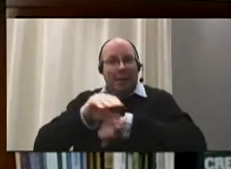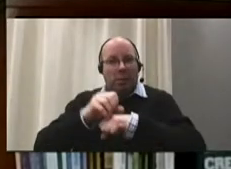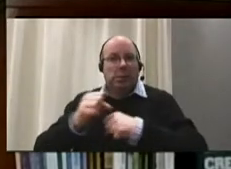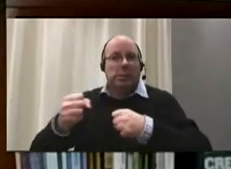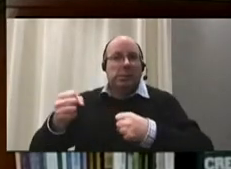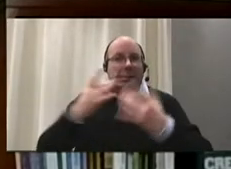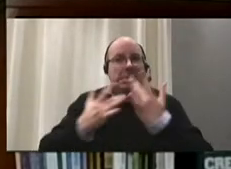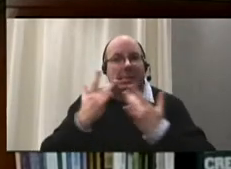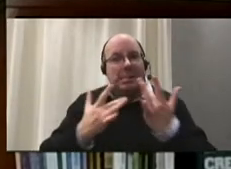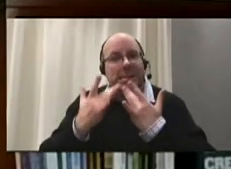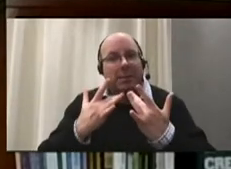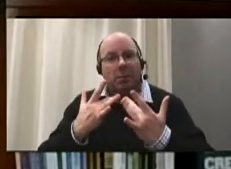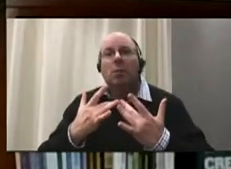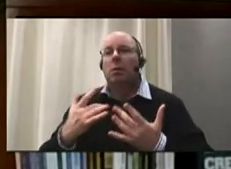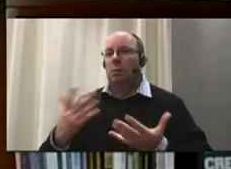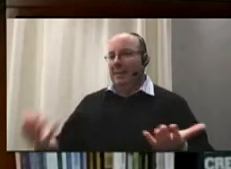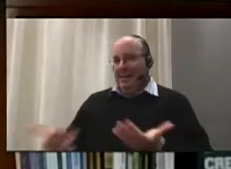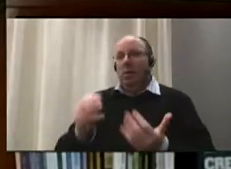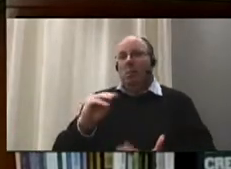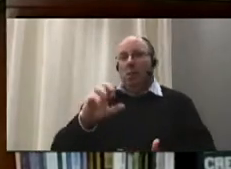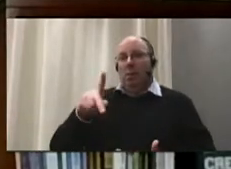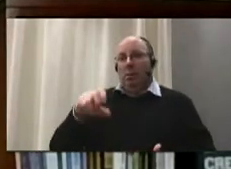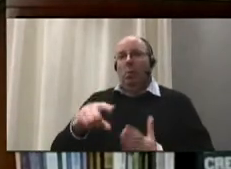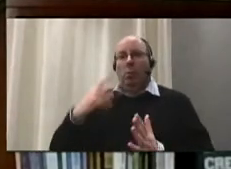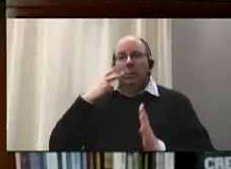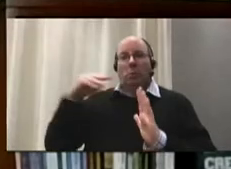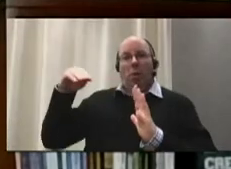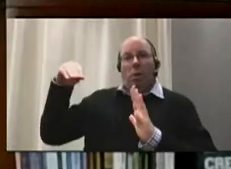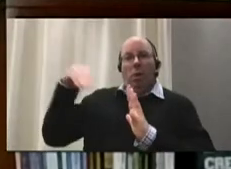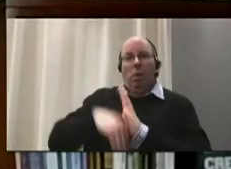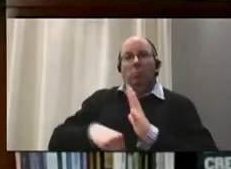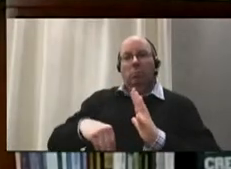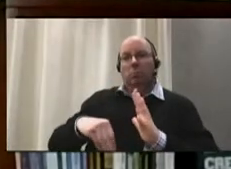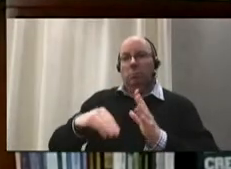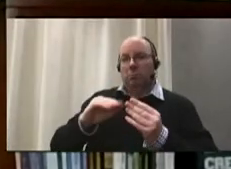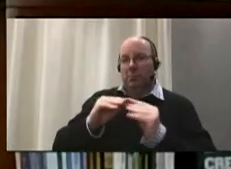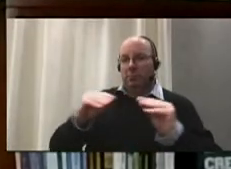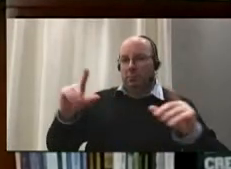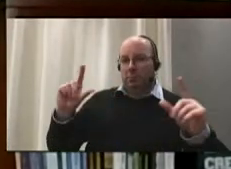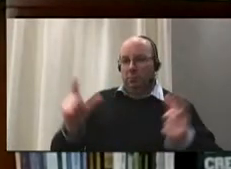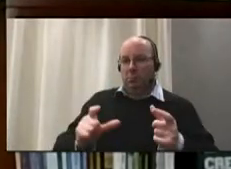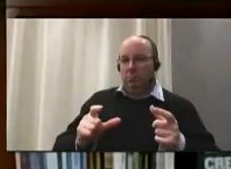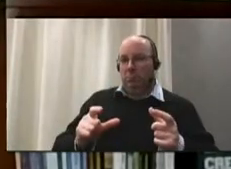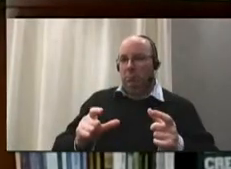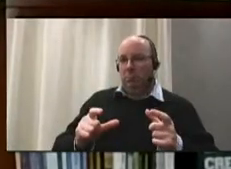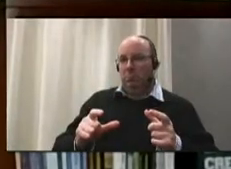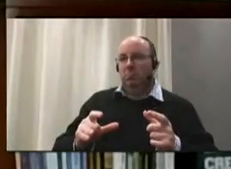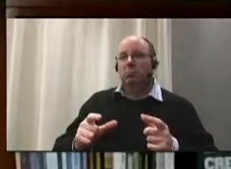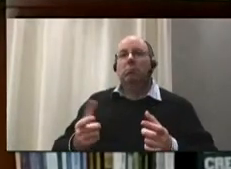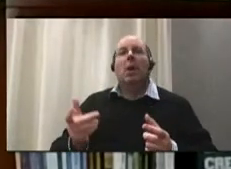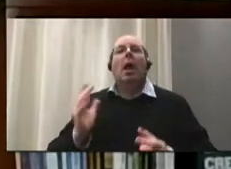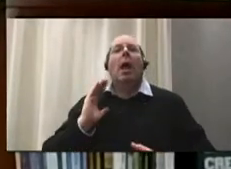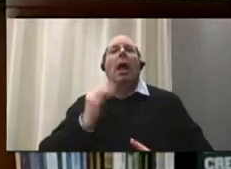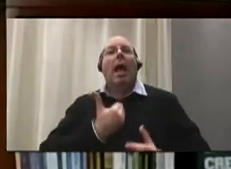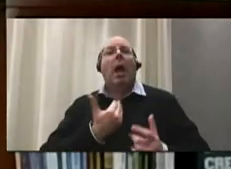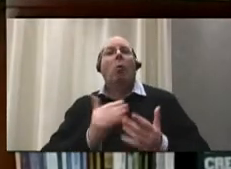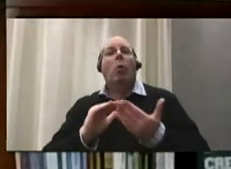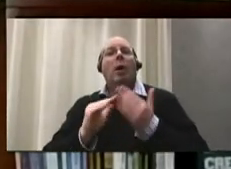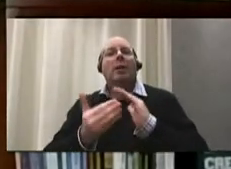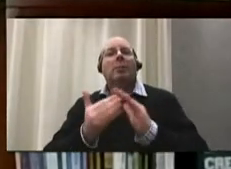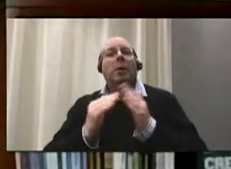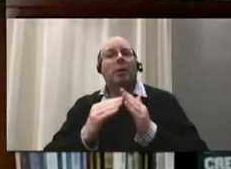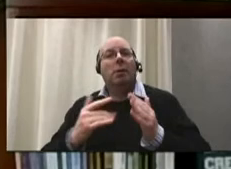in Montgomery County as we've seen across the nation. I will say for us in our community, and I go back to why there has to be